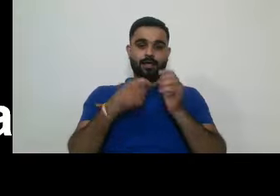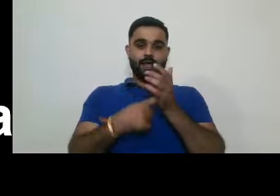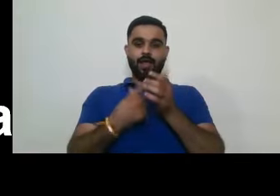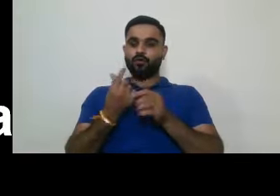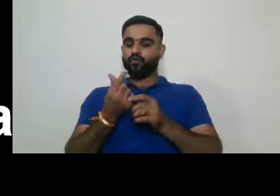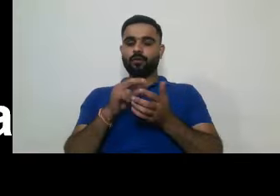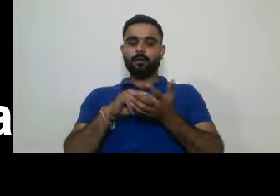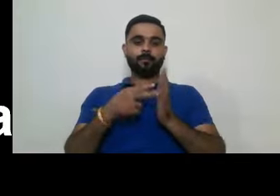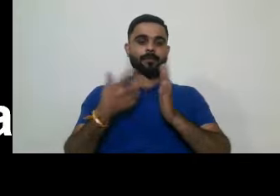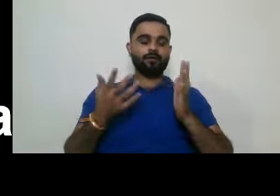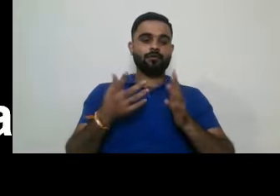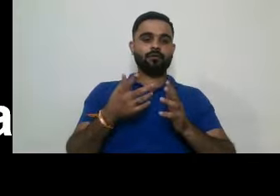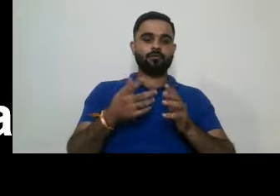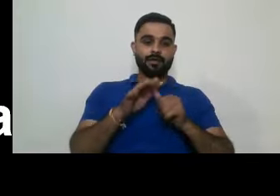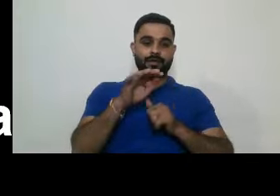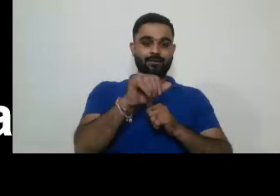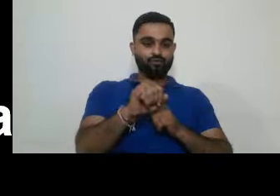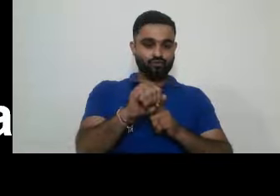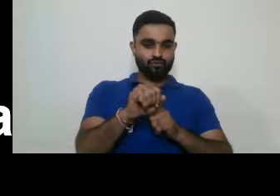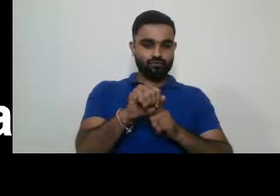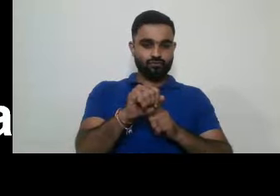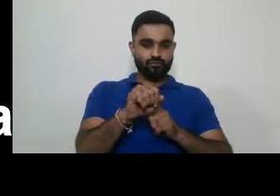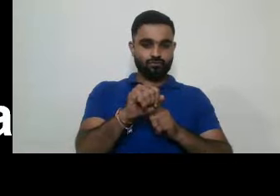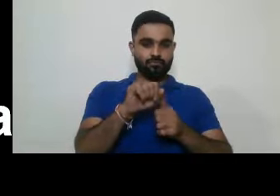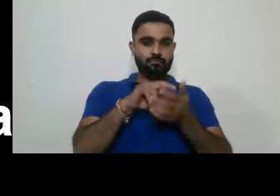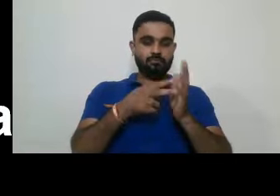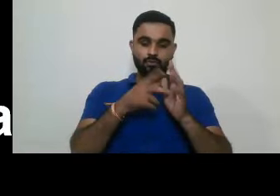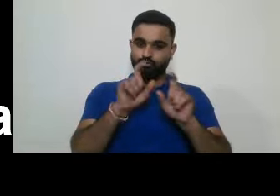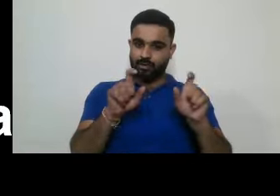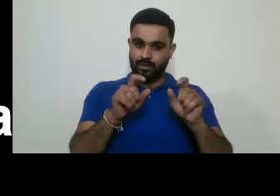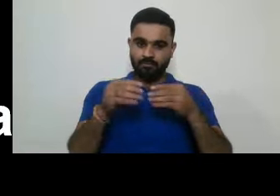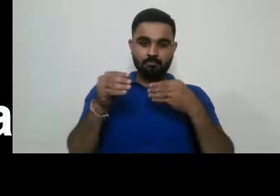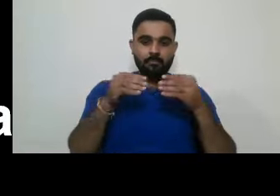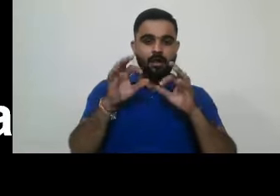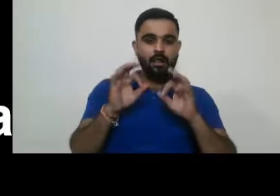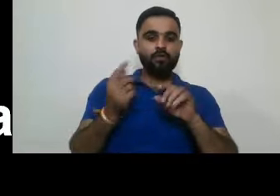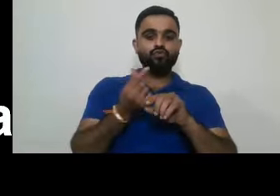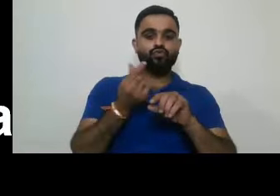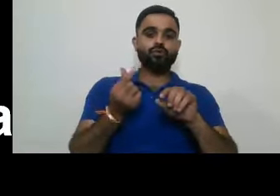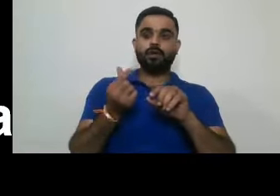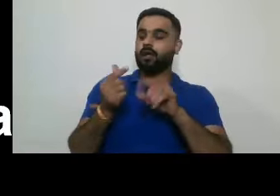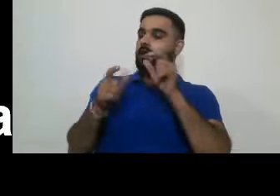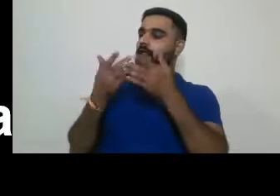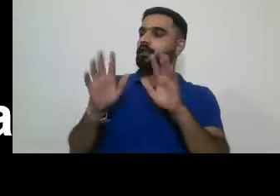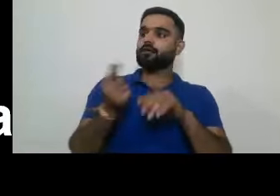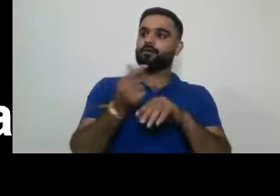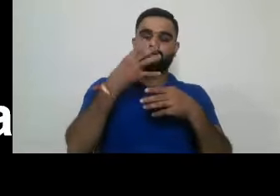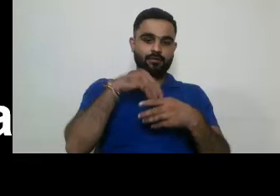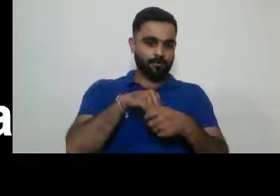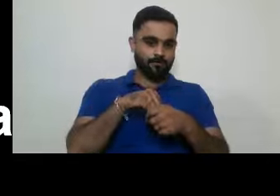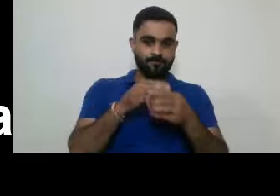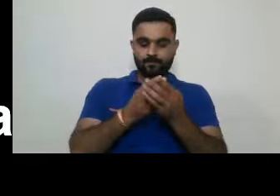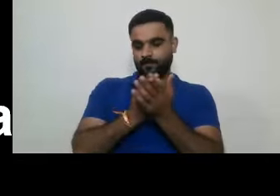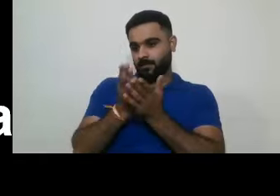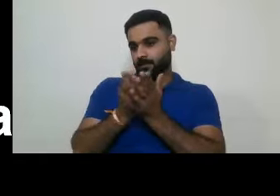where it stands for accessibility, which you all got it right, reliability, and user friendliness. And the way